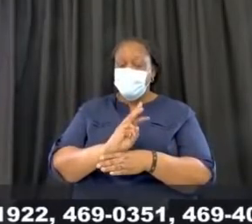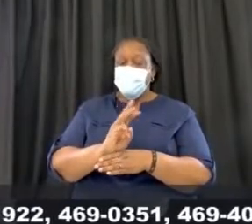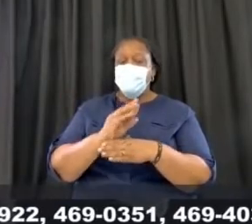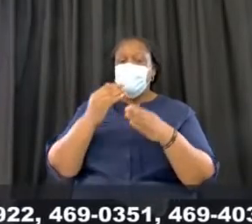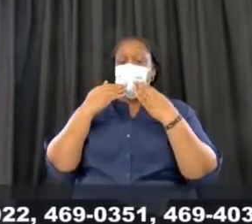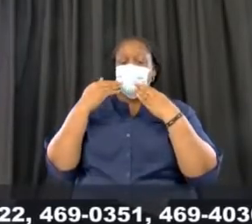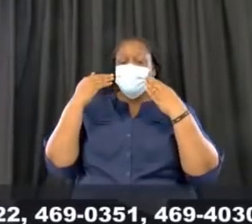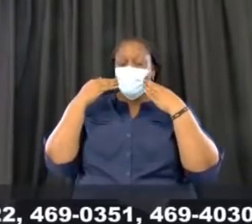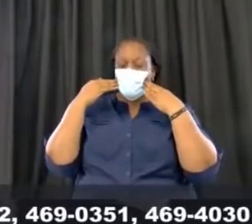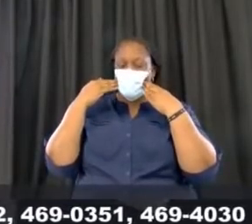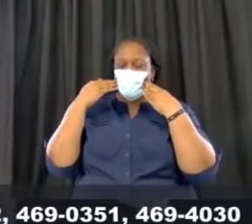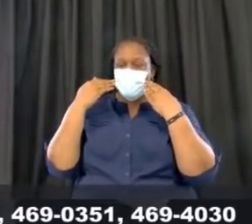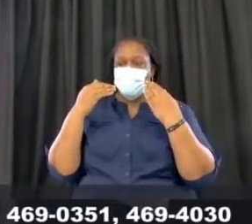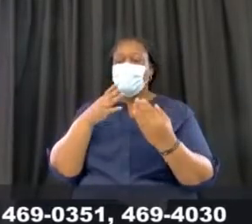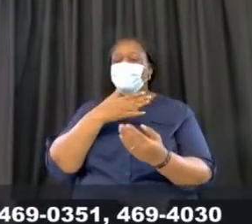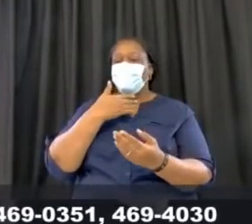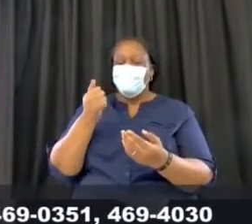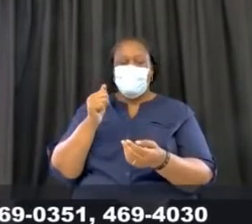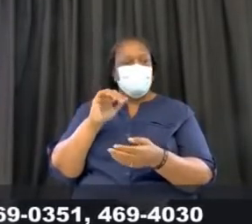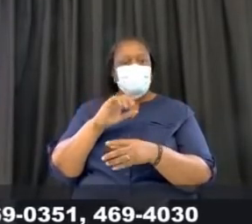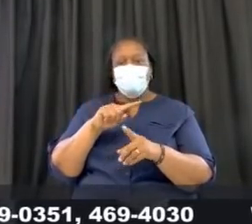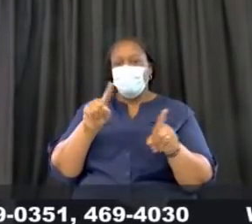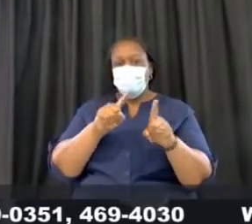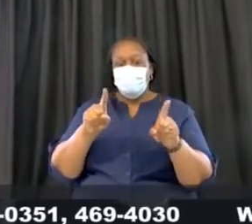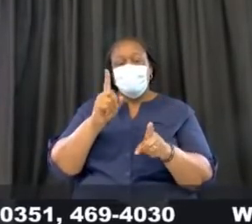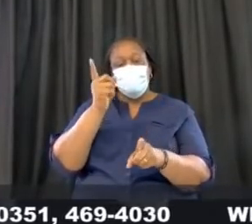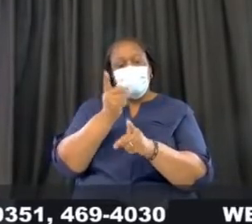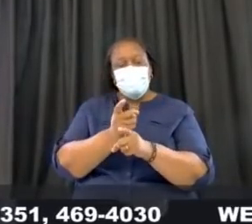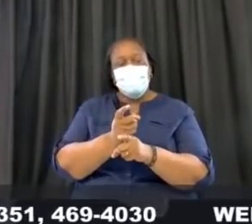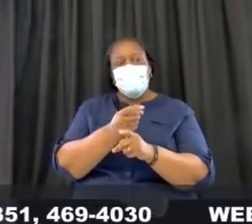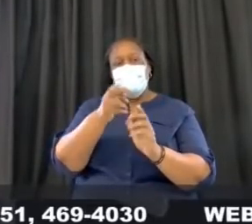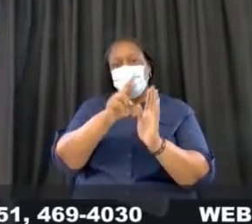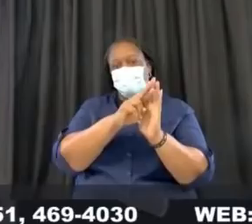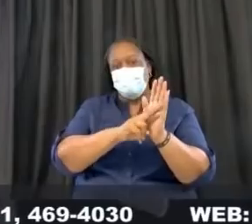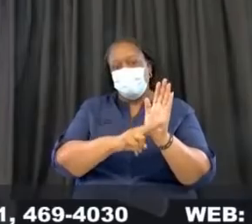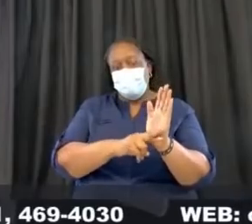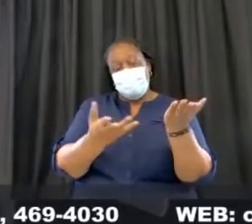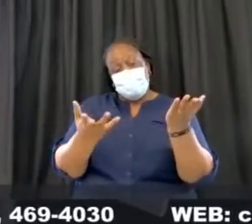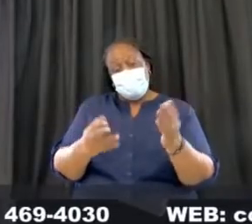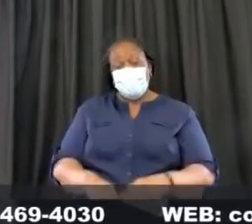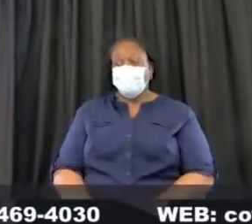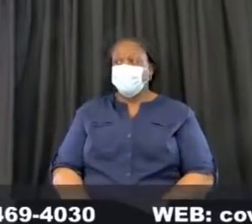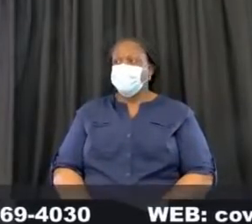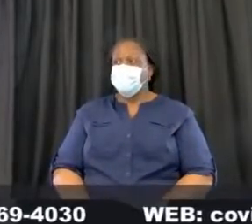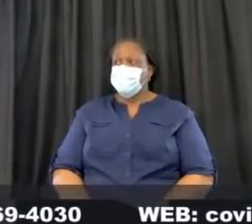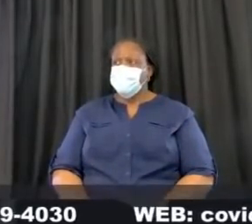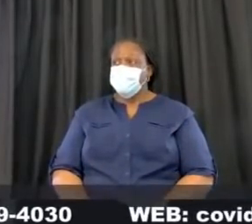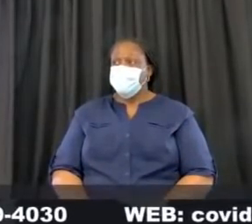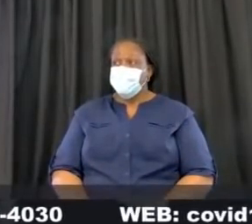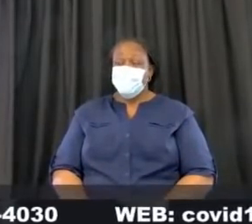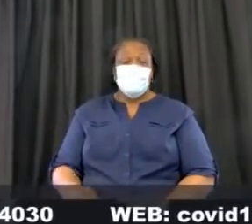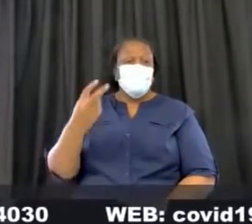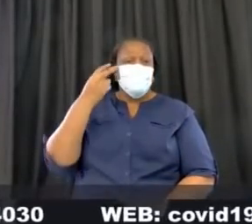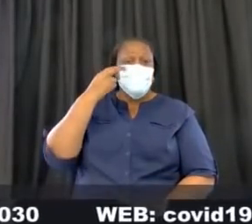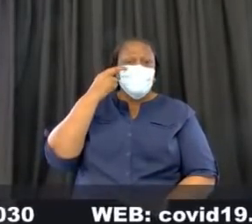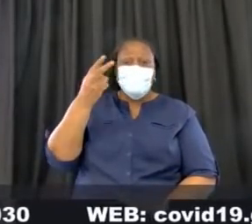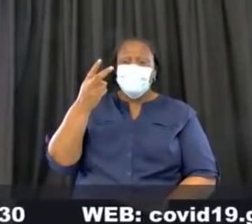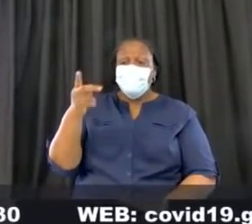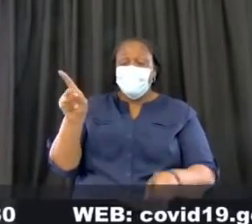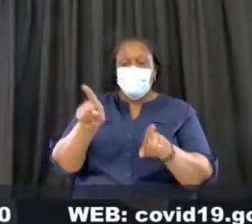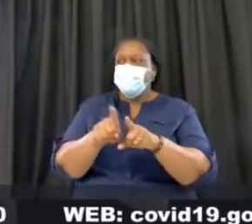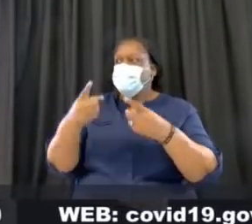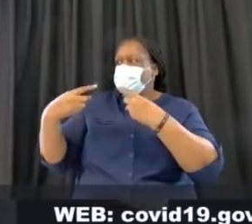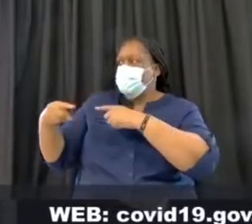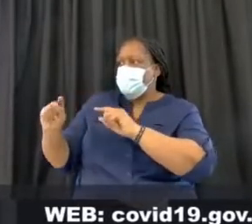the COVID-19 prevention measures, the basic non-pharmaceutical measures. But we see the same behavior anywhere in town. You go to the